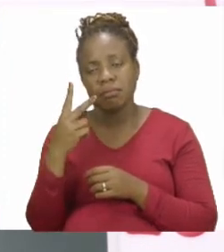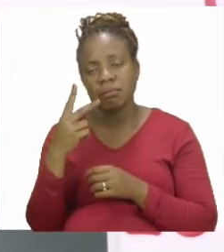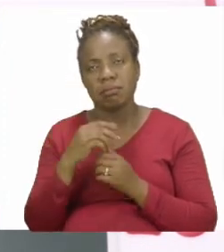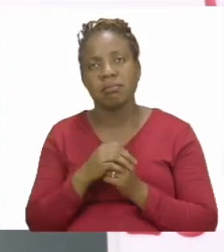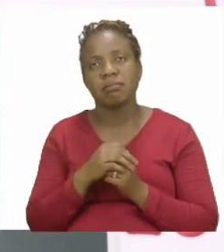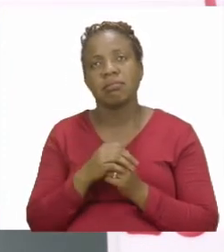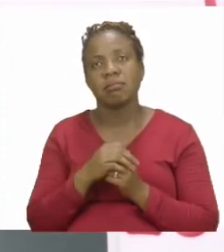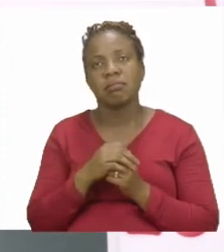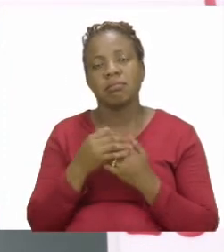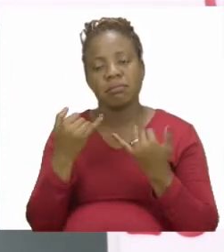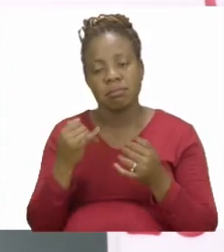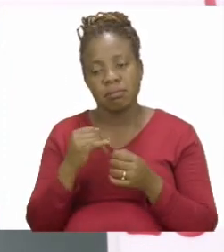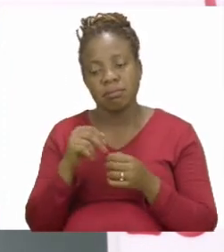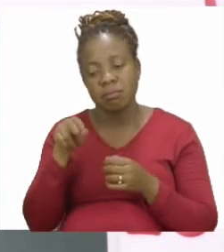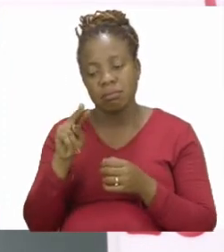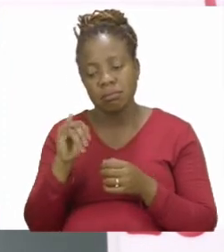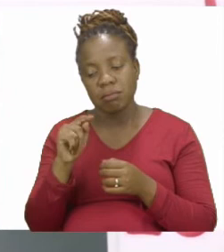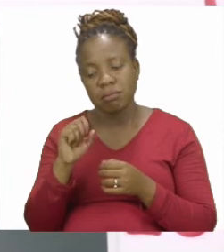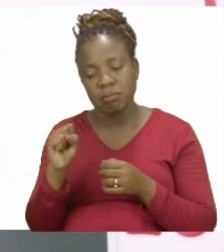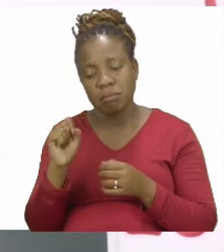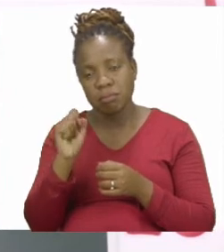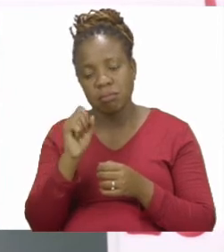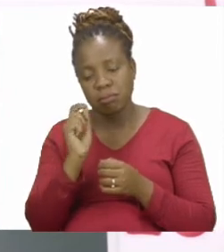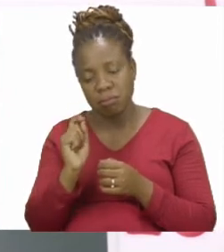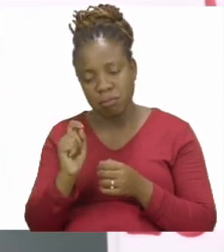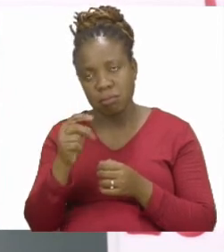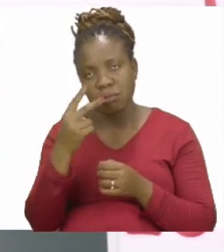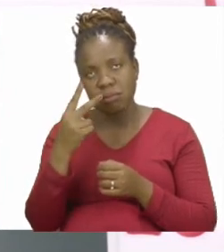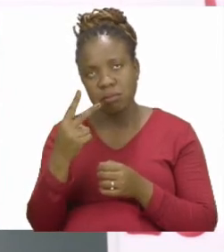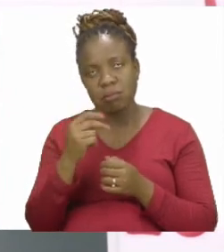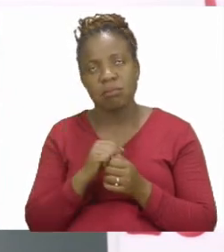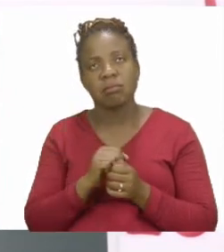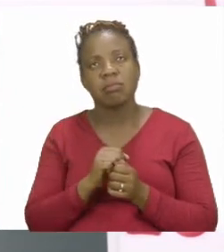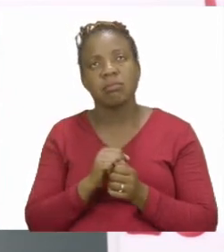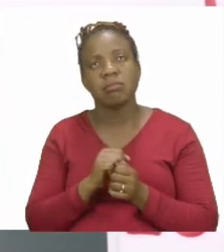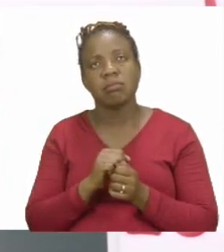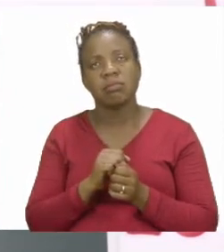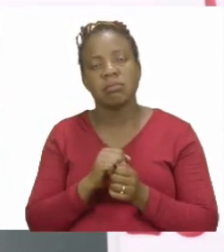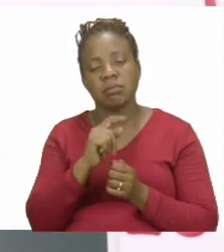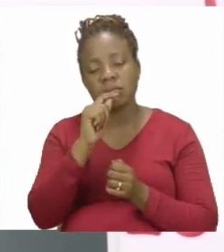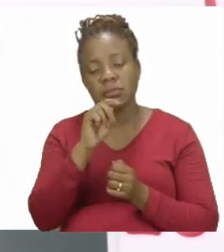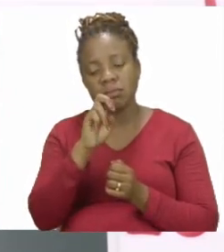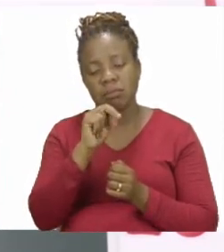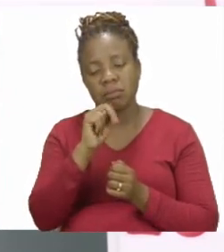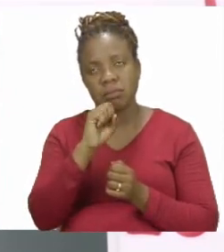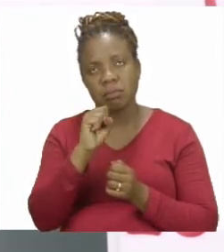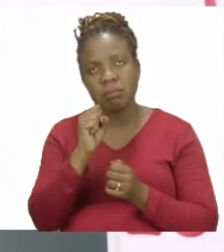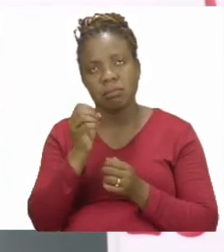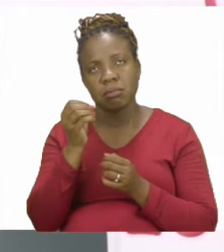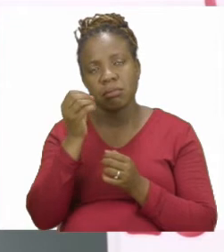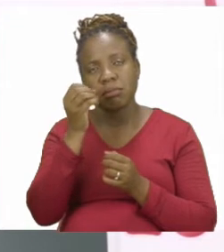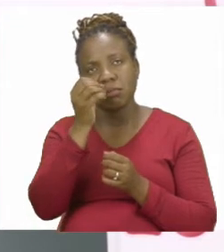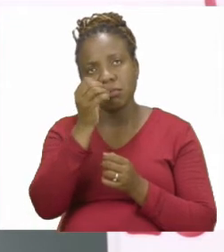units, and then we add our tens all the way up there. Then